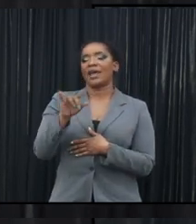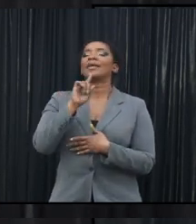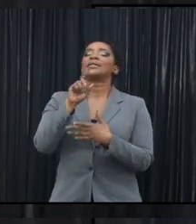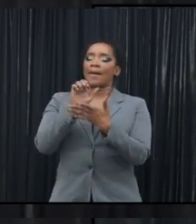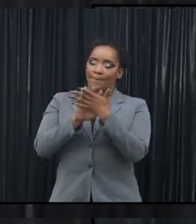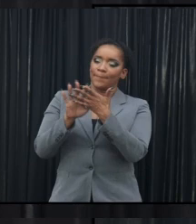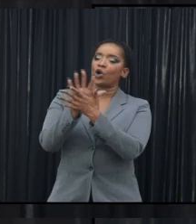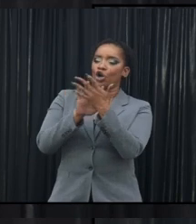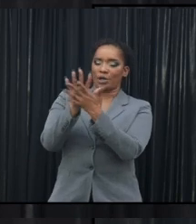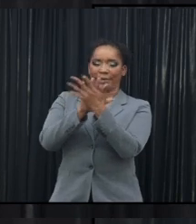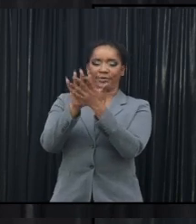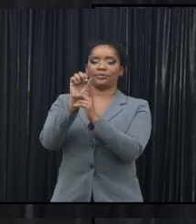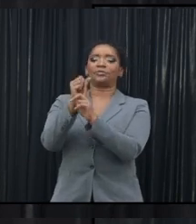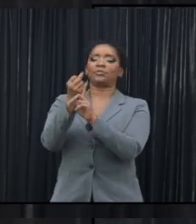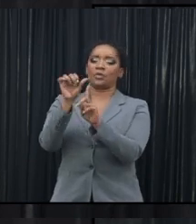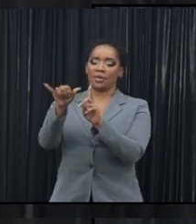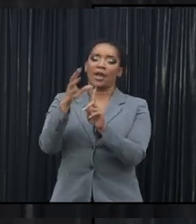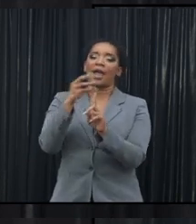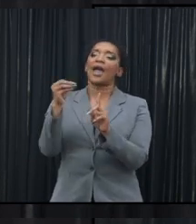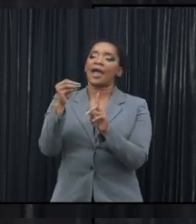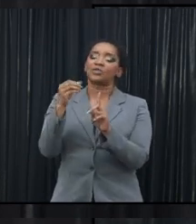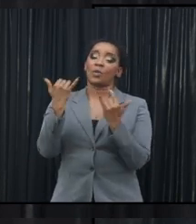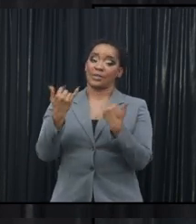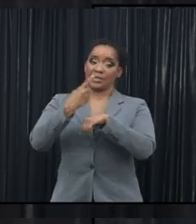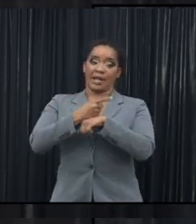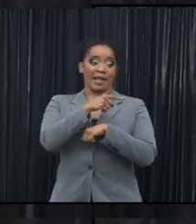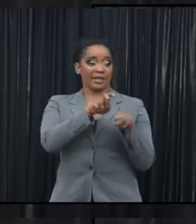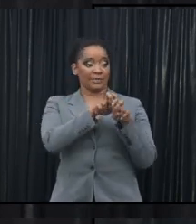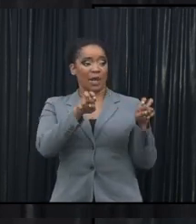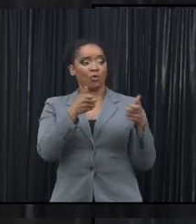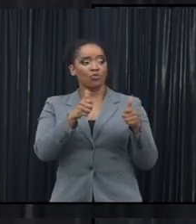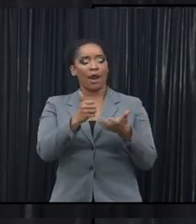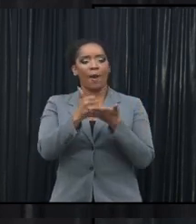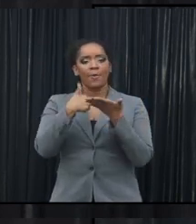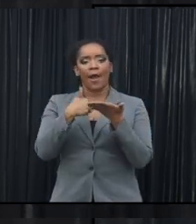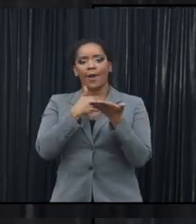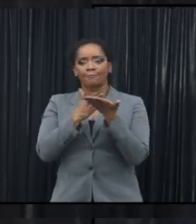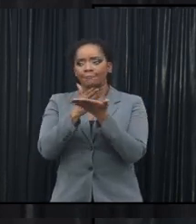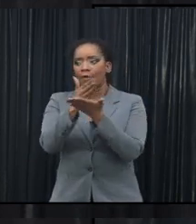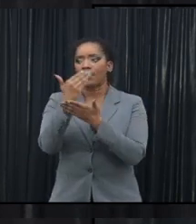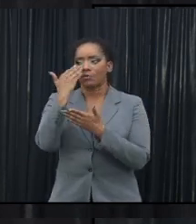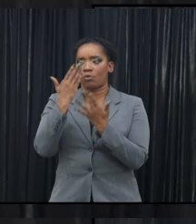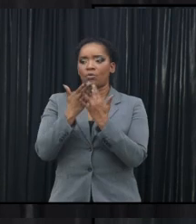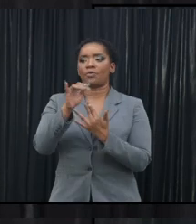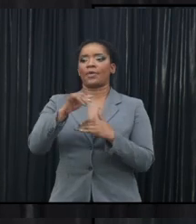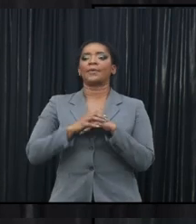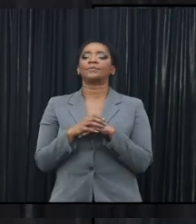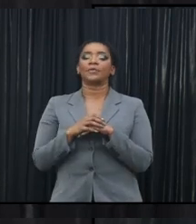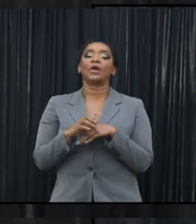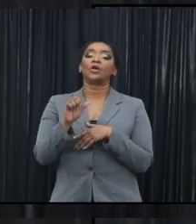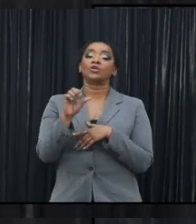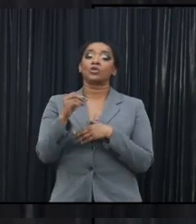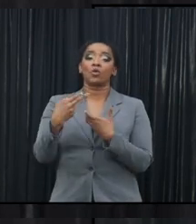miscommunication, misinformation. So today, this panel is going to try to help us navigate and wade through that. So joining us today,